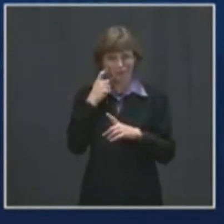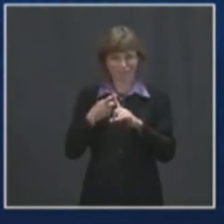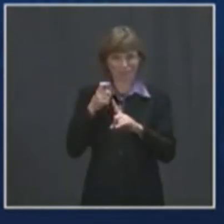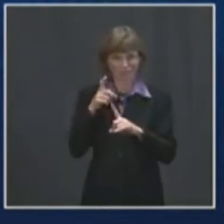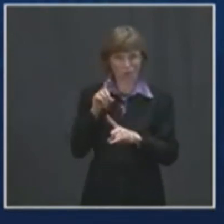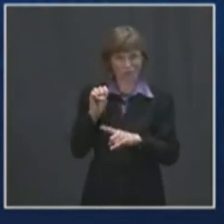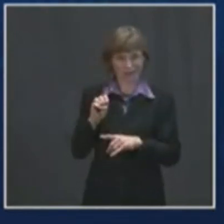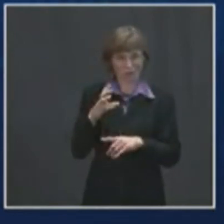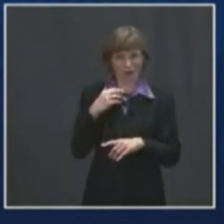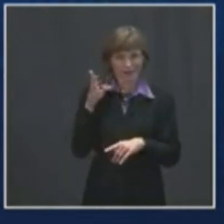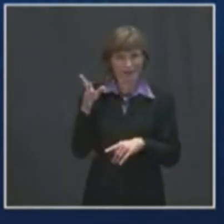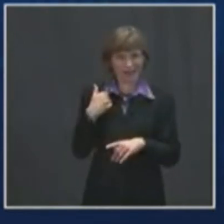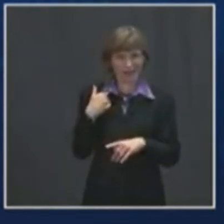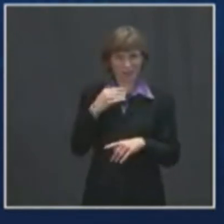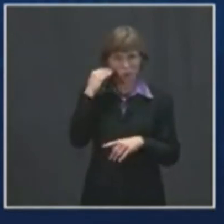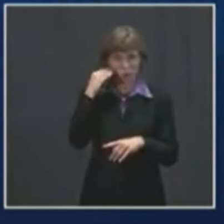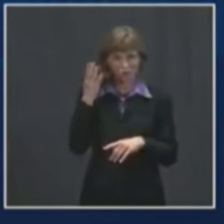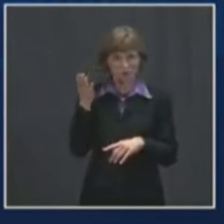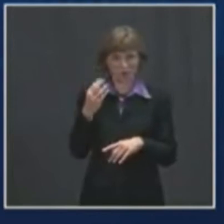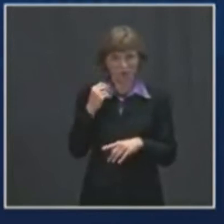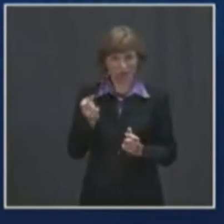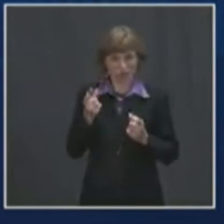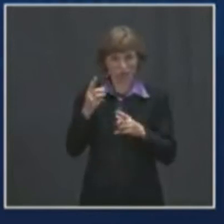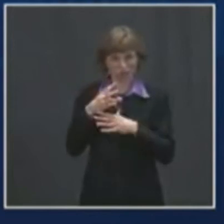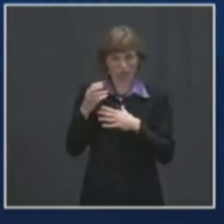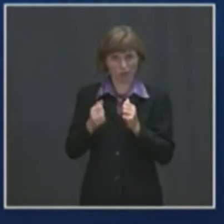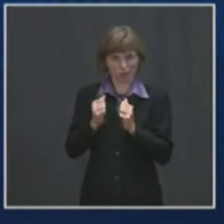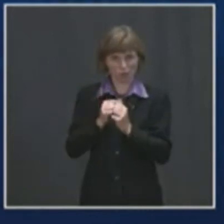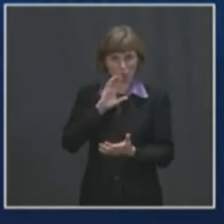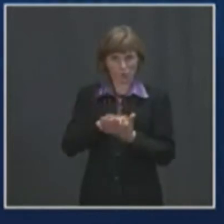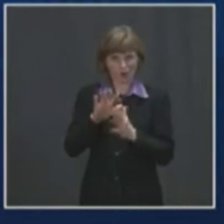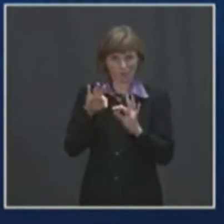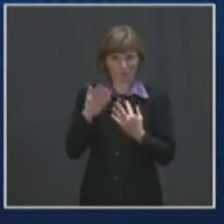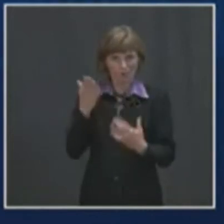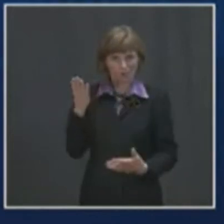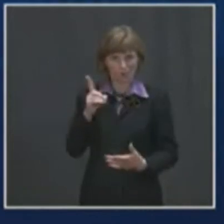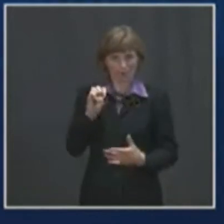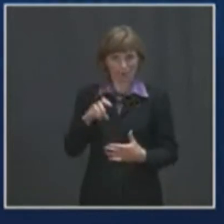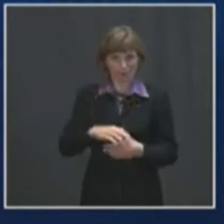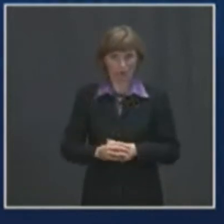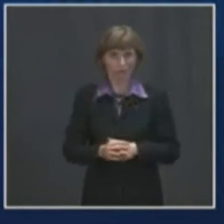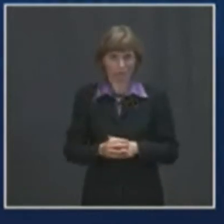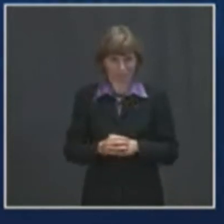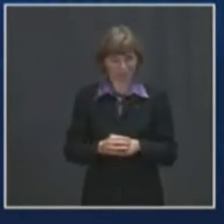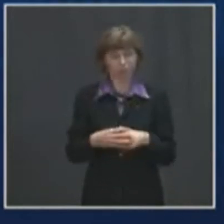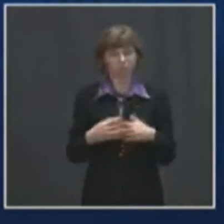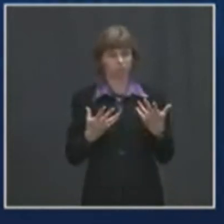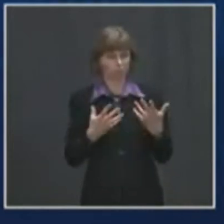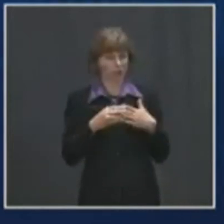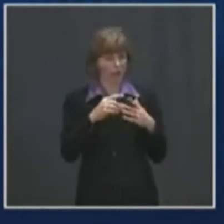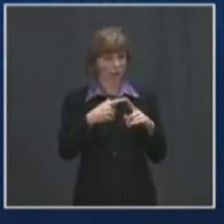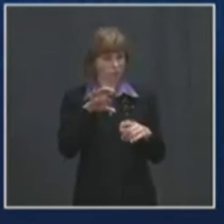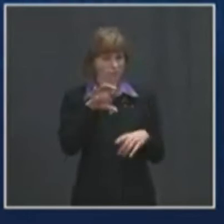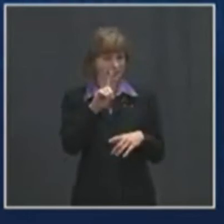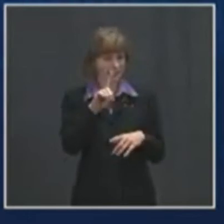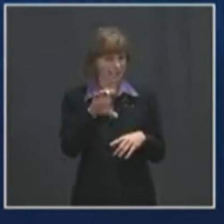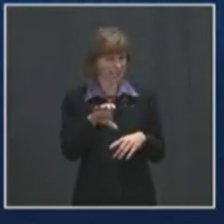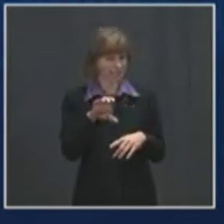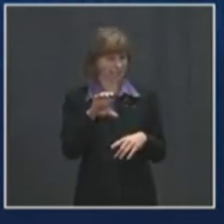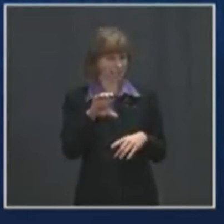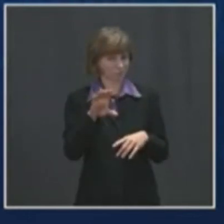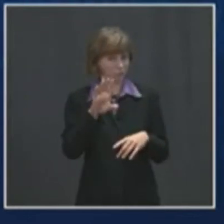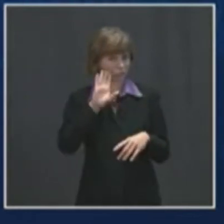home there and is going to spend the weekend with his wife and family there. But the guidance from the Centers for Disease Control and Prevention, as you